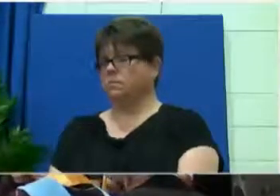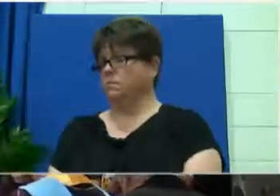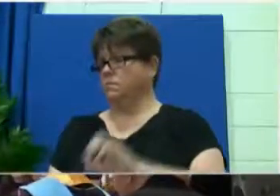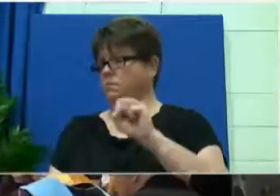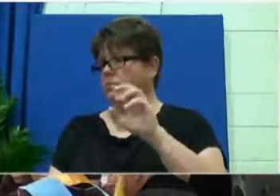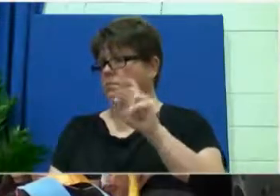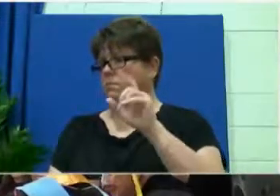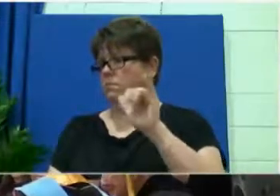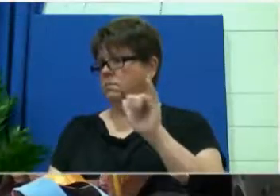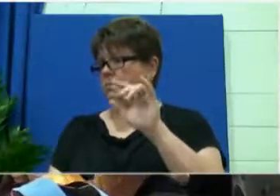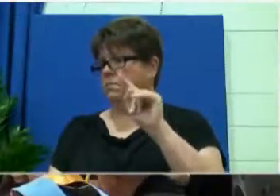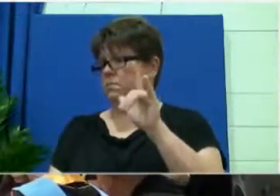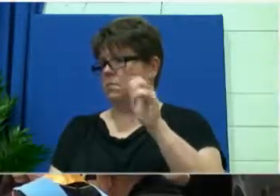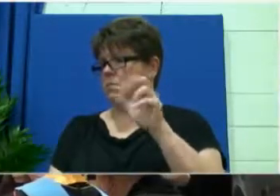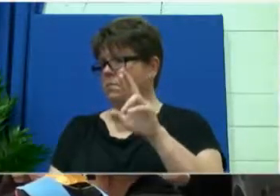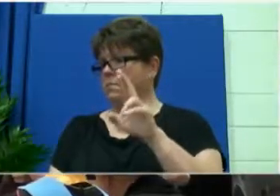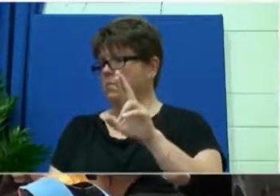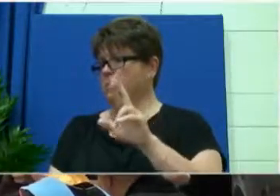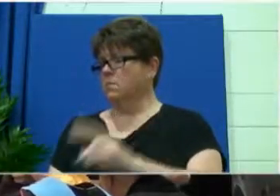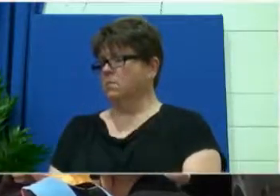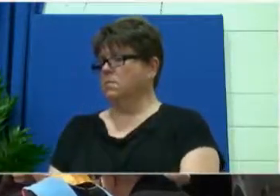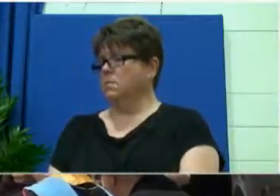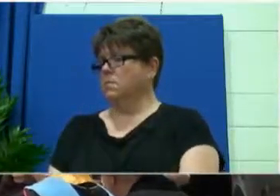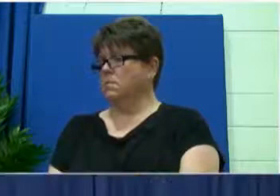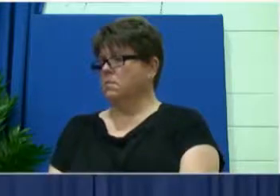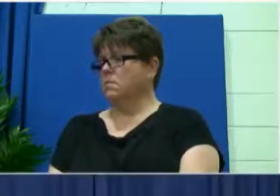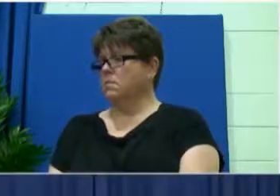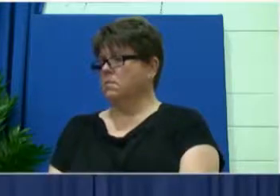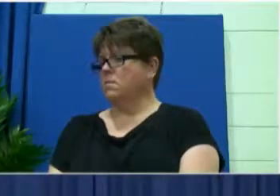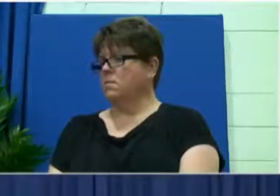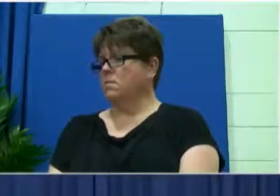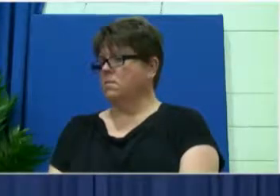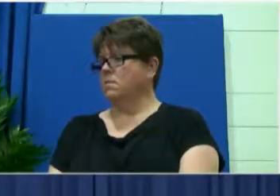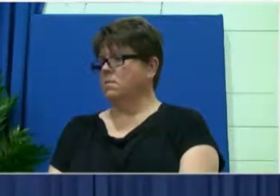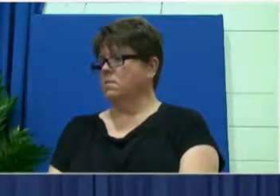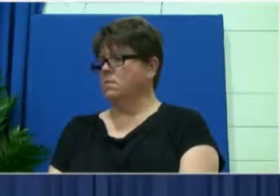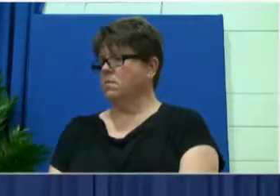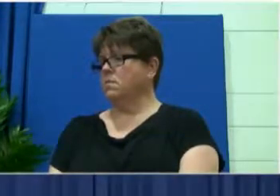Sydney Nicole Taylor, Certificate in Dental Assisting.